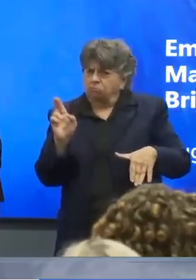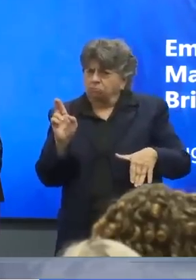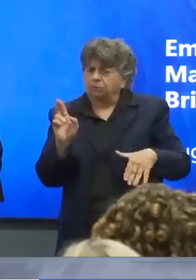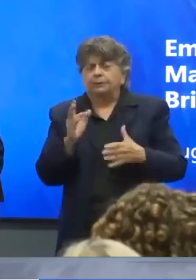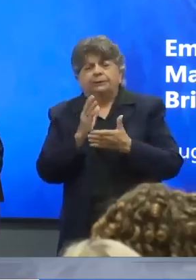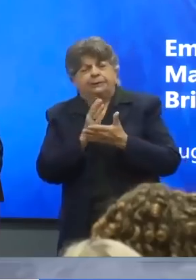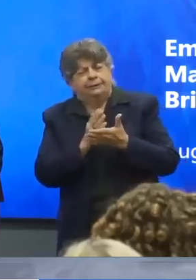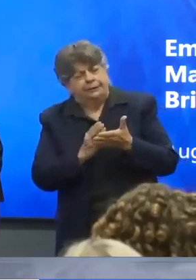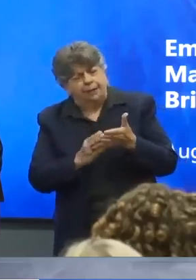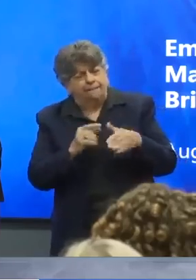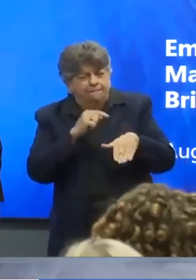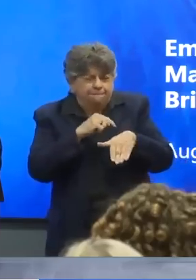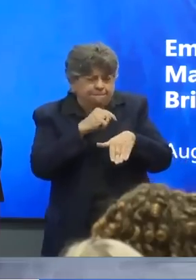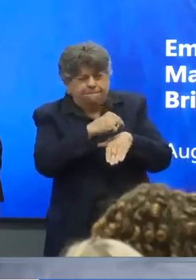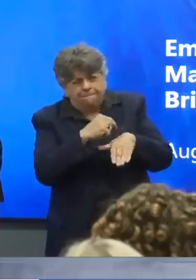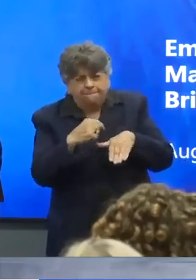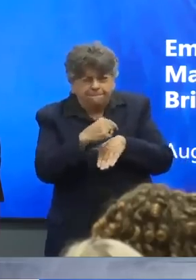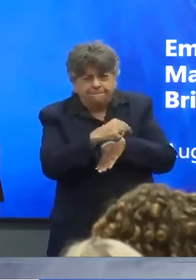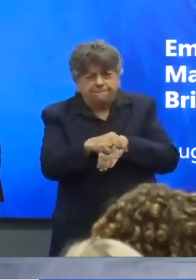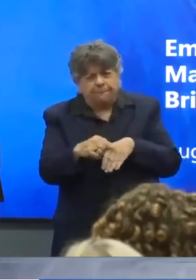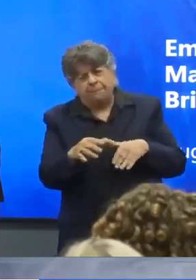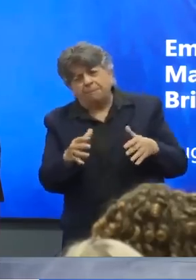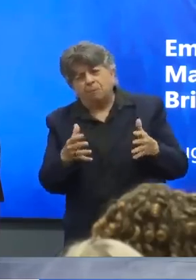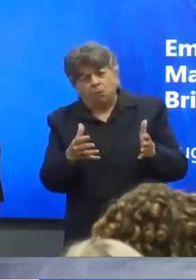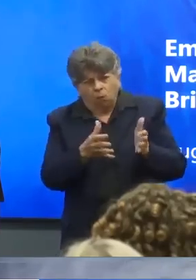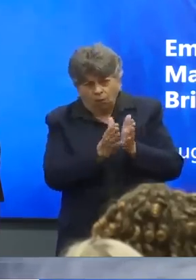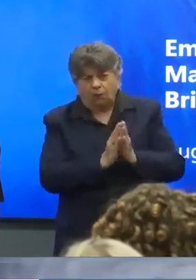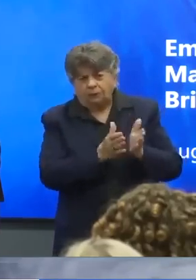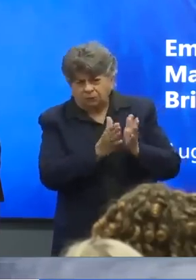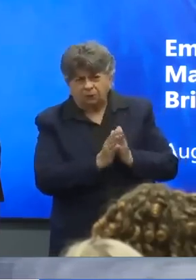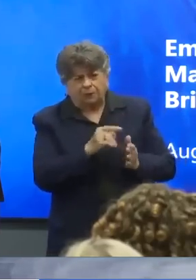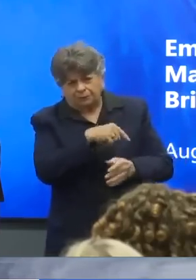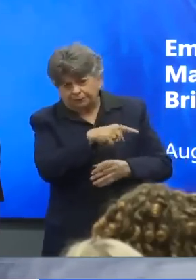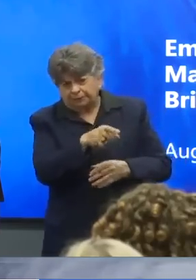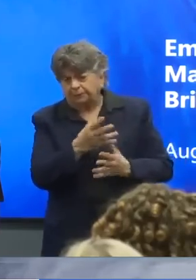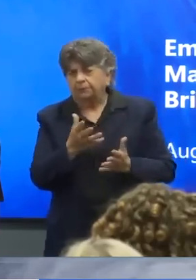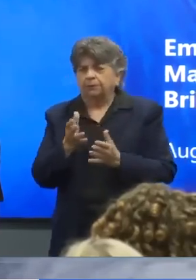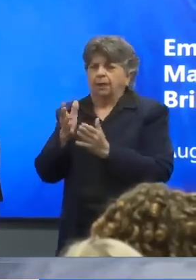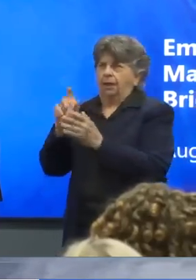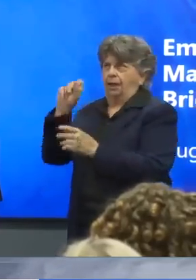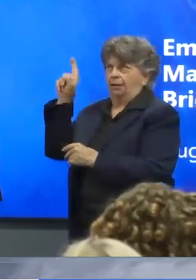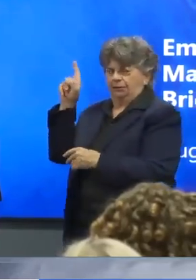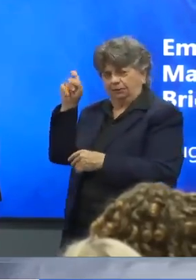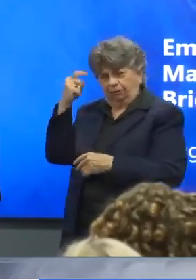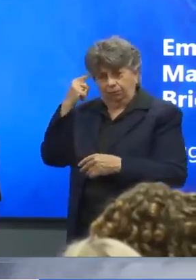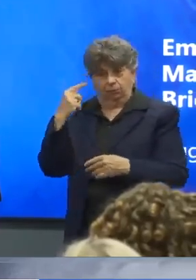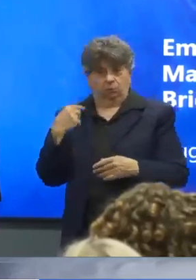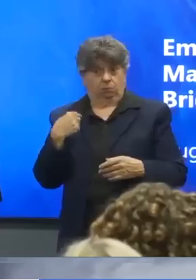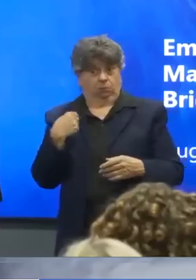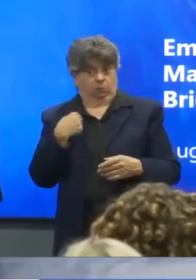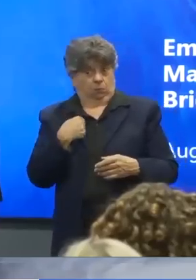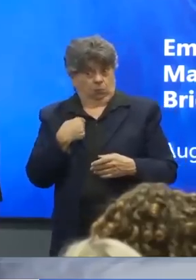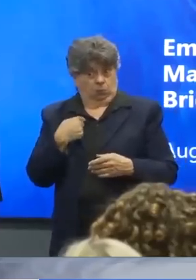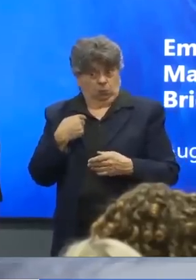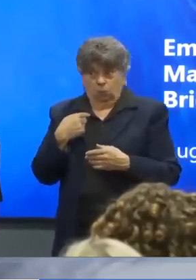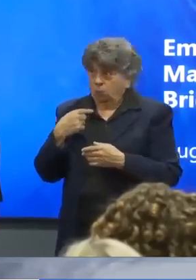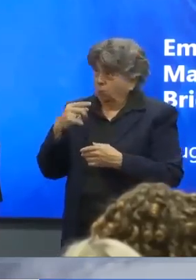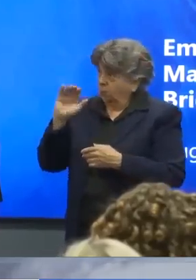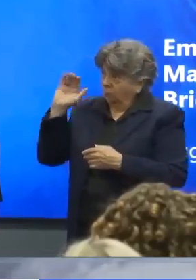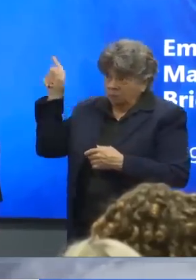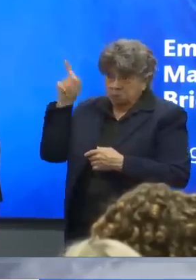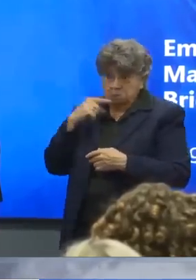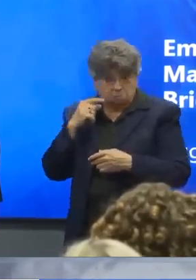I think we're going to be able to fulfill that. And so the question will be on the back end, are there things that we can do? We will